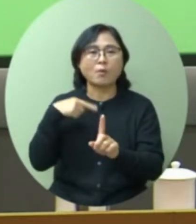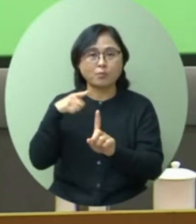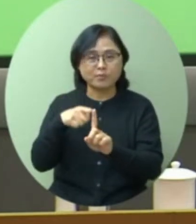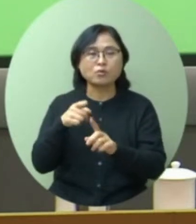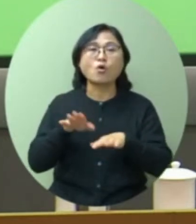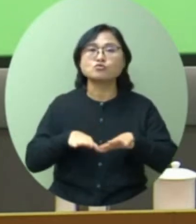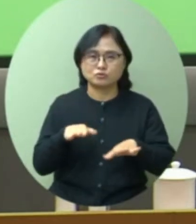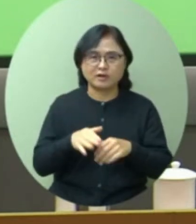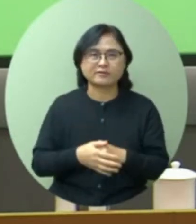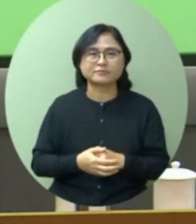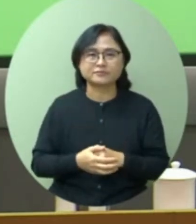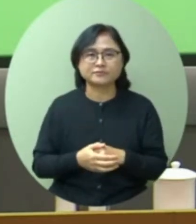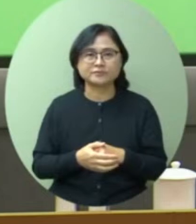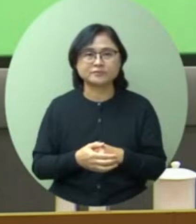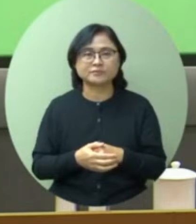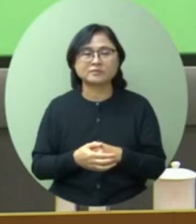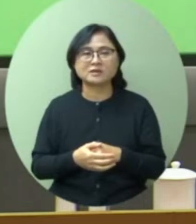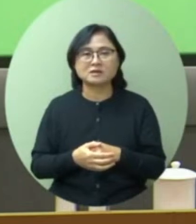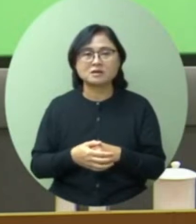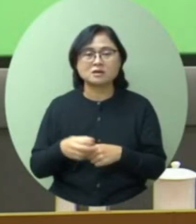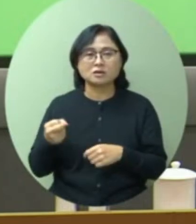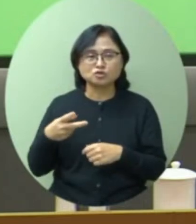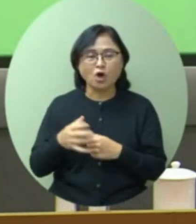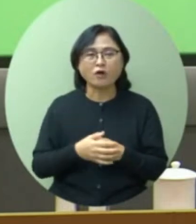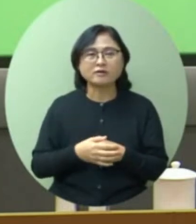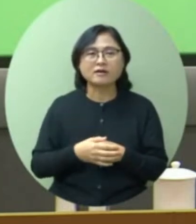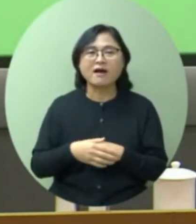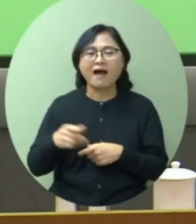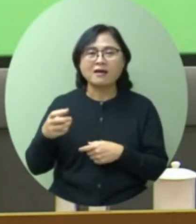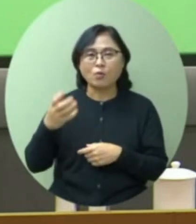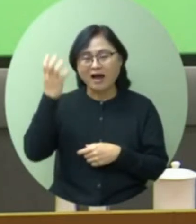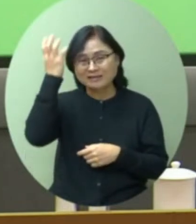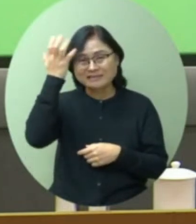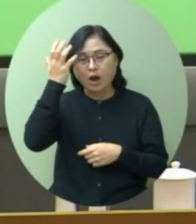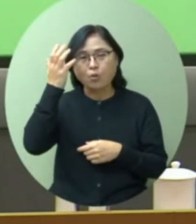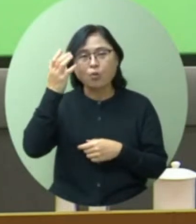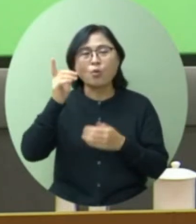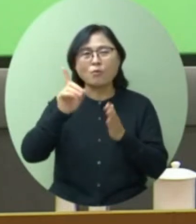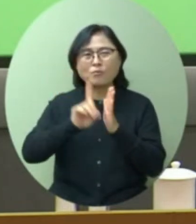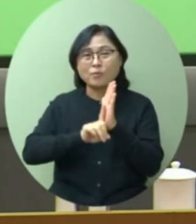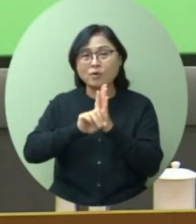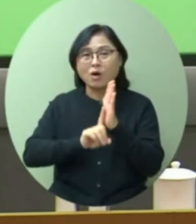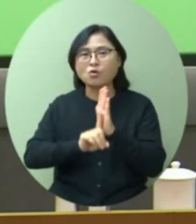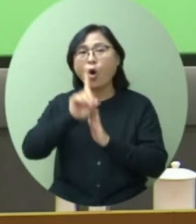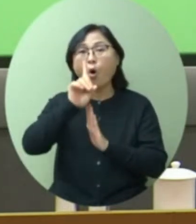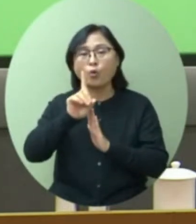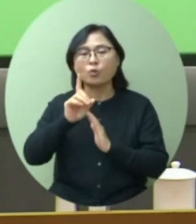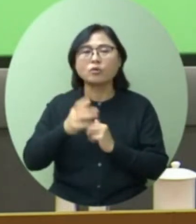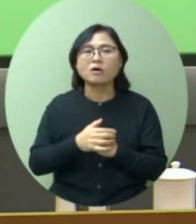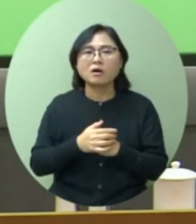is done well and smoothly. Now I turn to